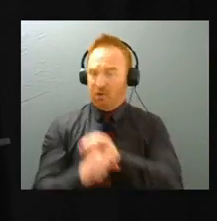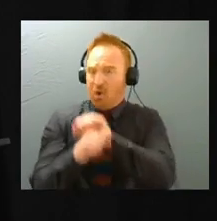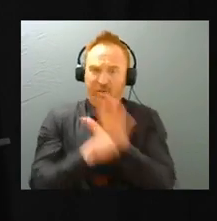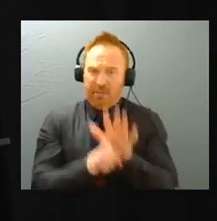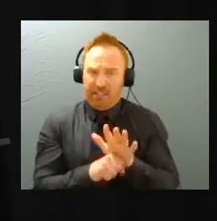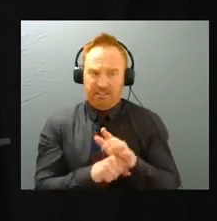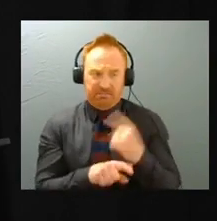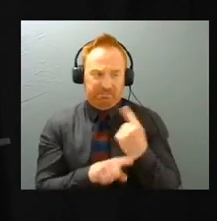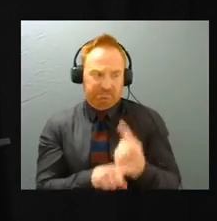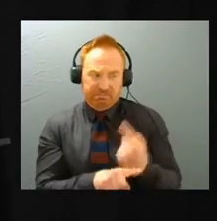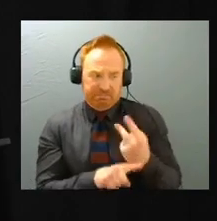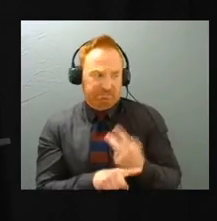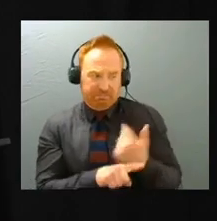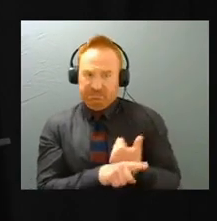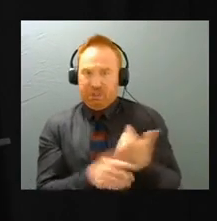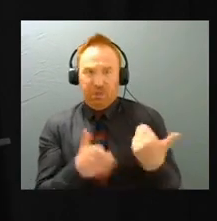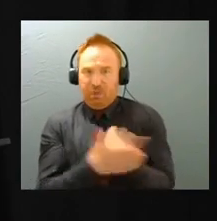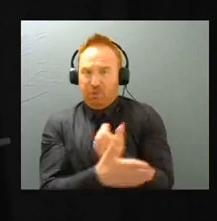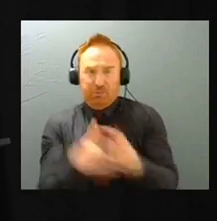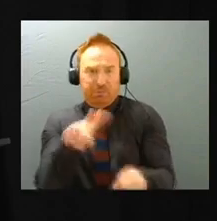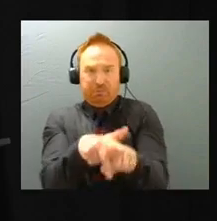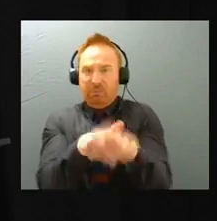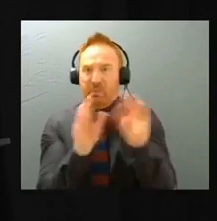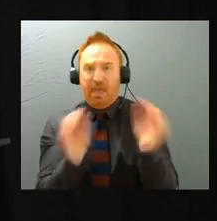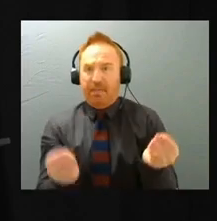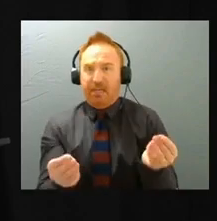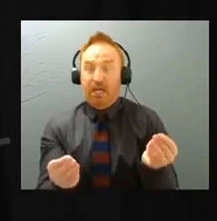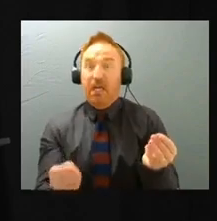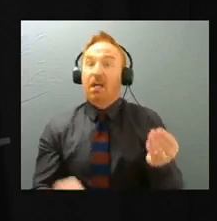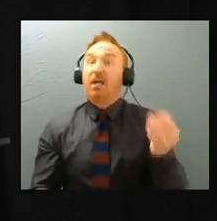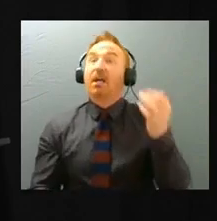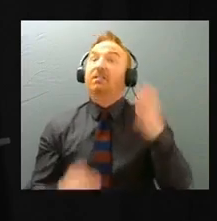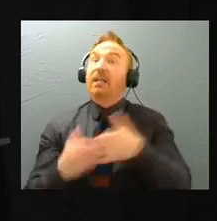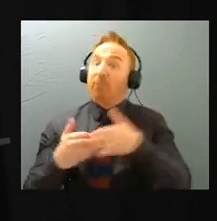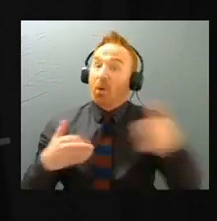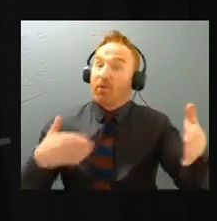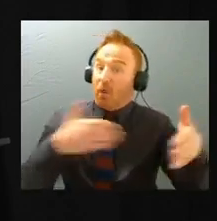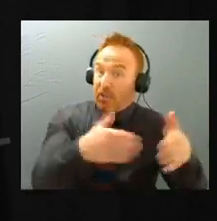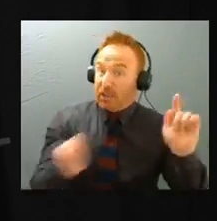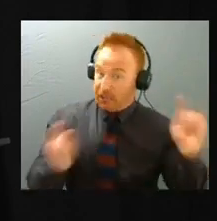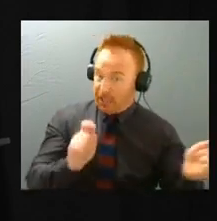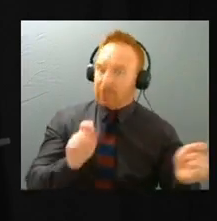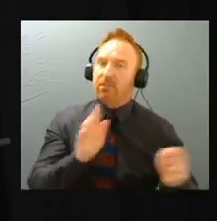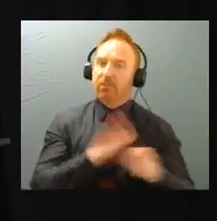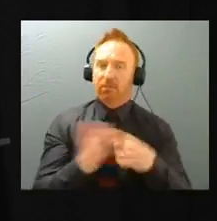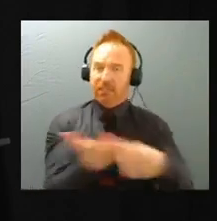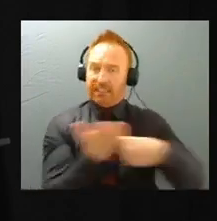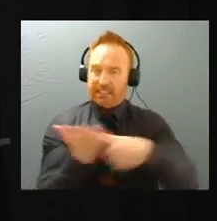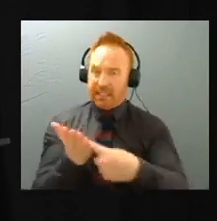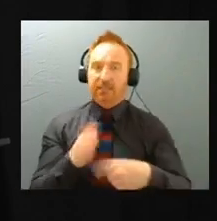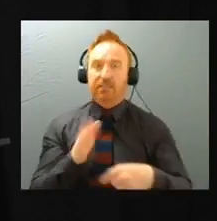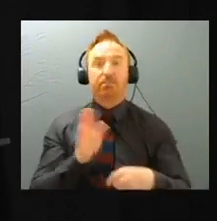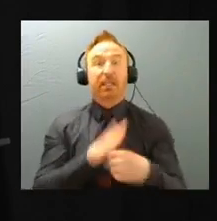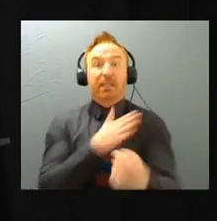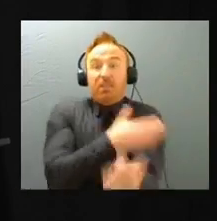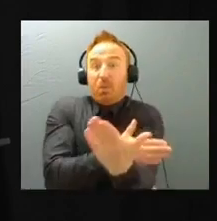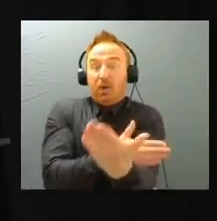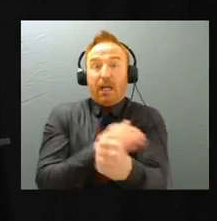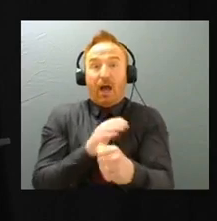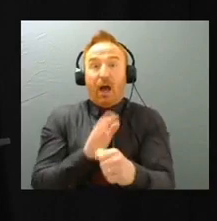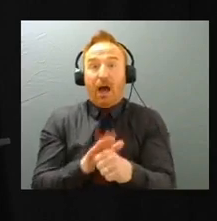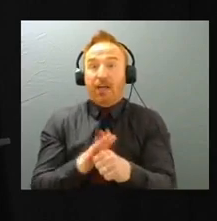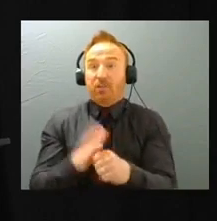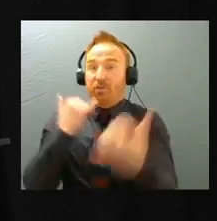then of course we'll have to address it. These are the questions and concerns that have come up in our calls, even this morning as I spoke to some of the